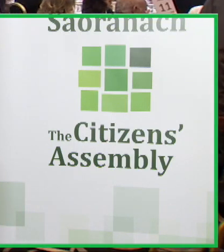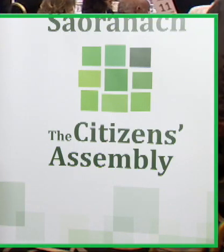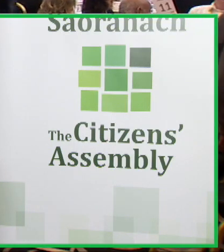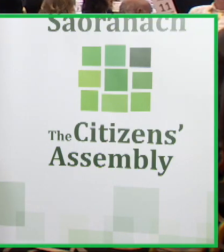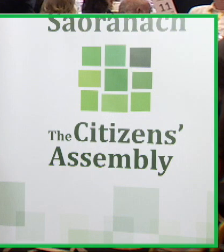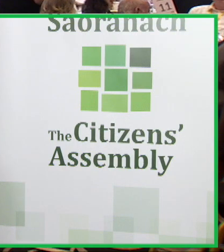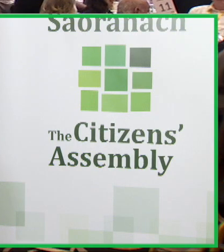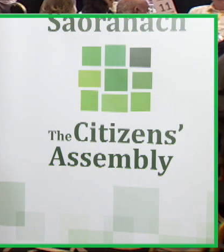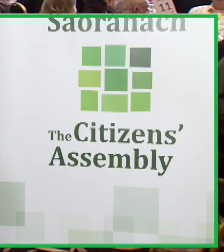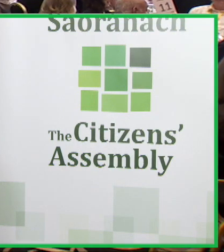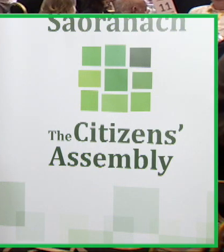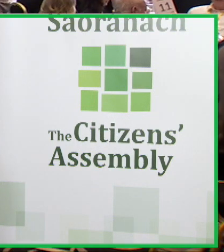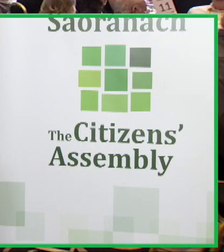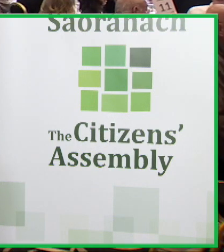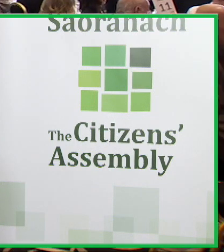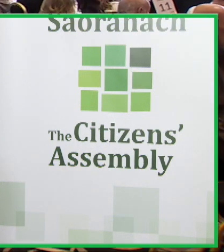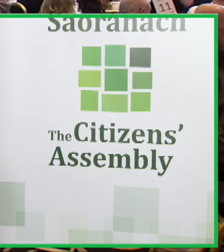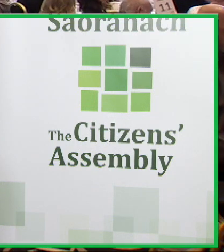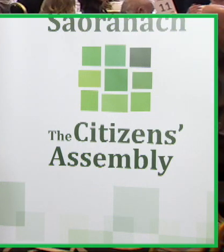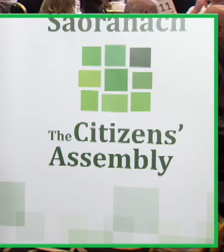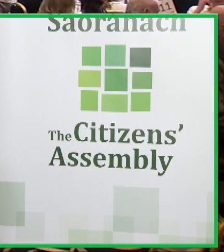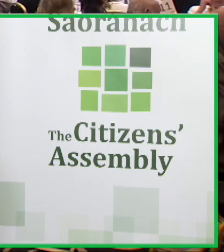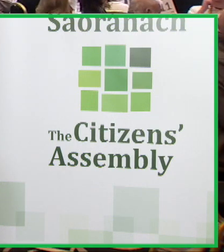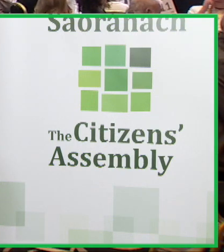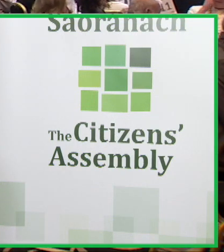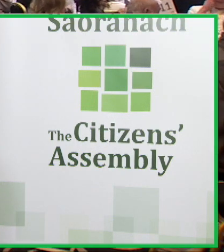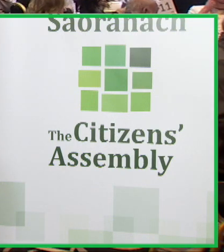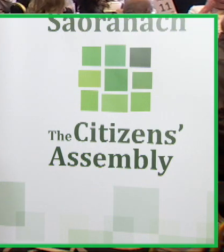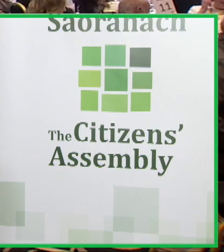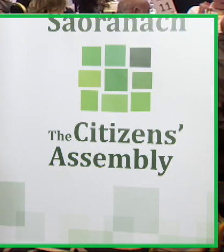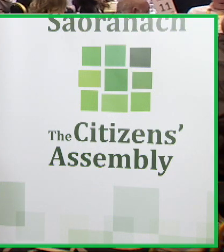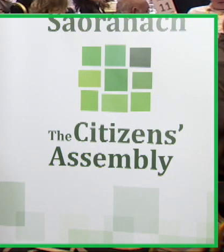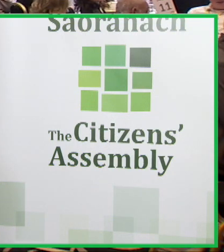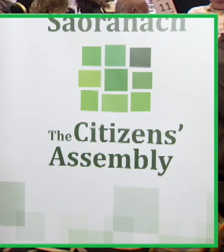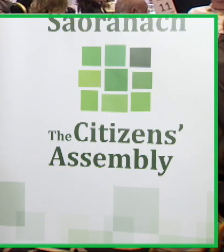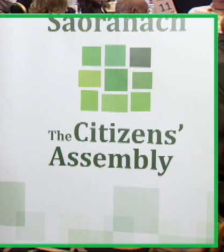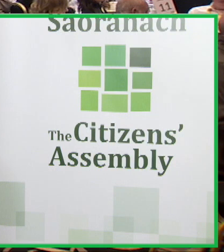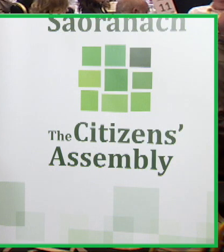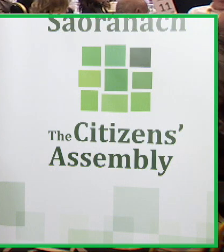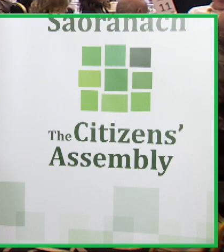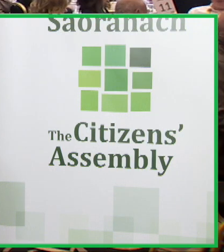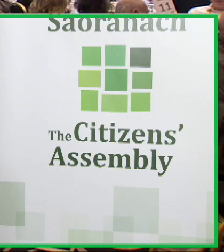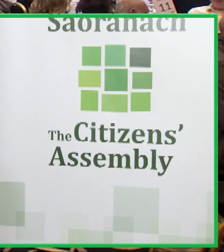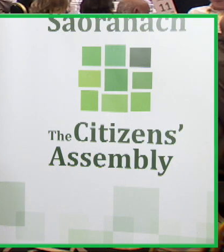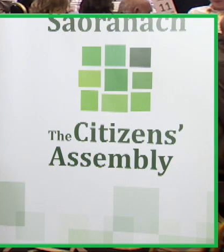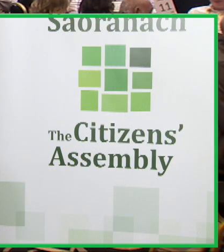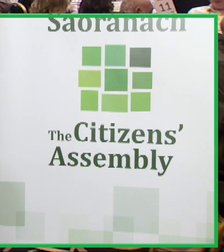Sorry, could I have Marcus and Jesse up to the top just for a moment again, please? I just want to verify that the boxes are empty.